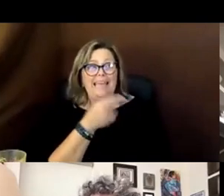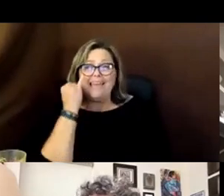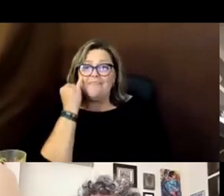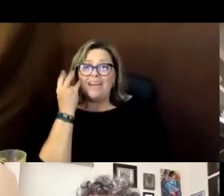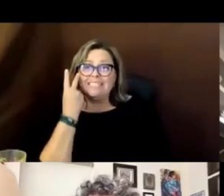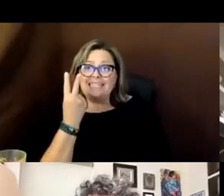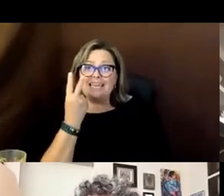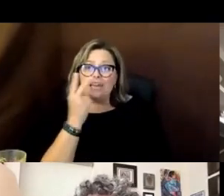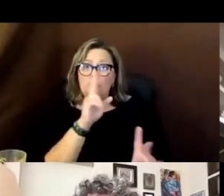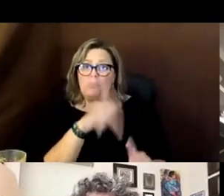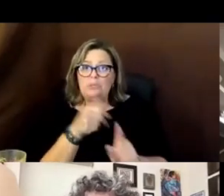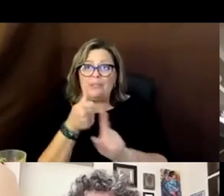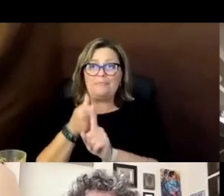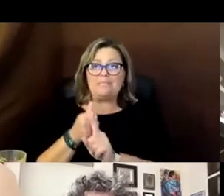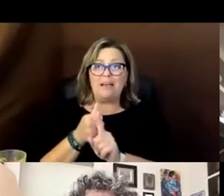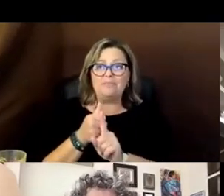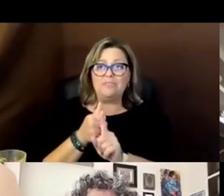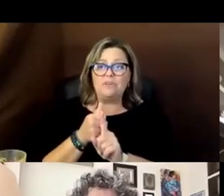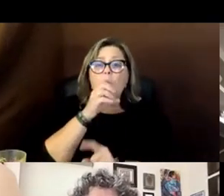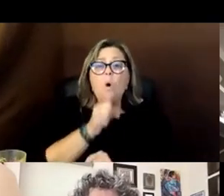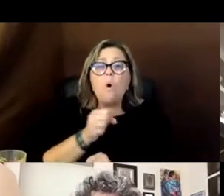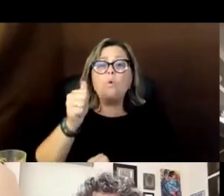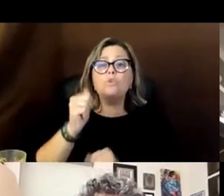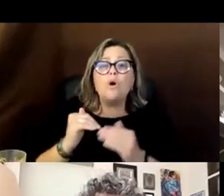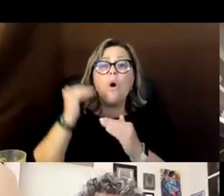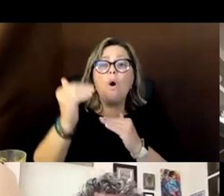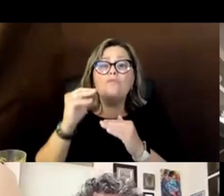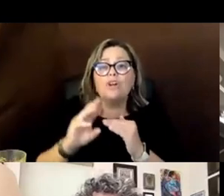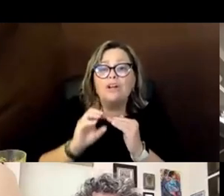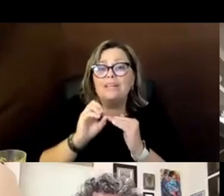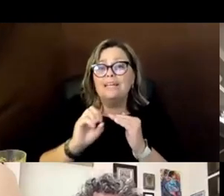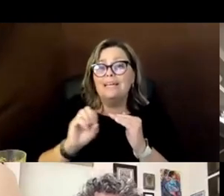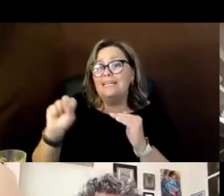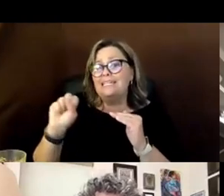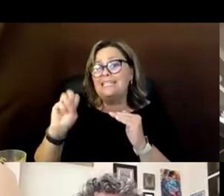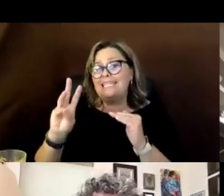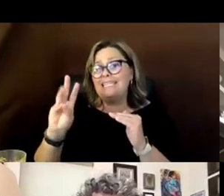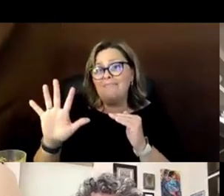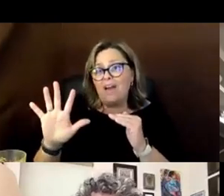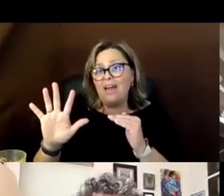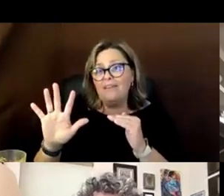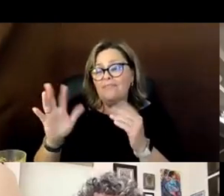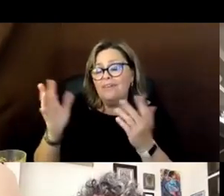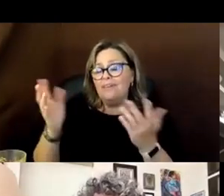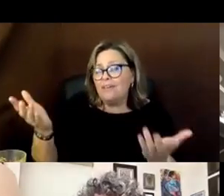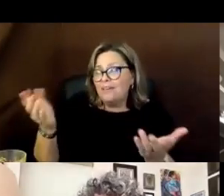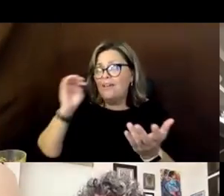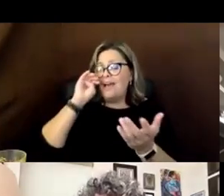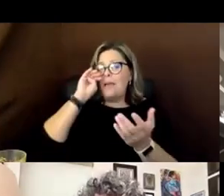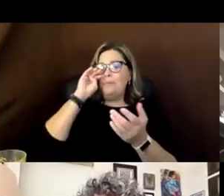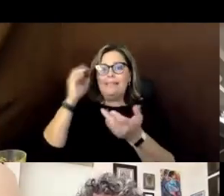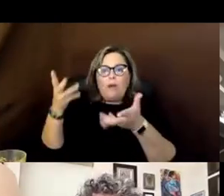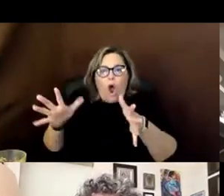who don't, you know, on top of their own health issues, have to worry about where they're going to be living that